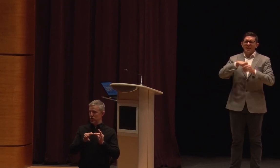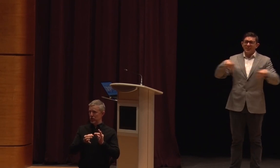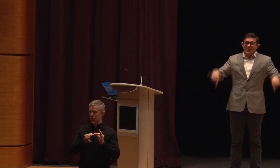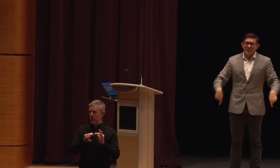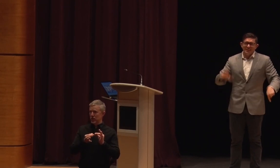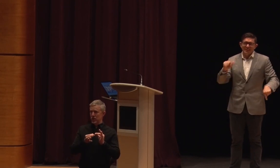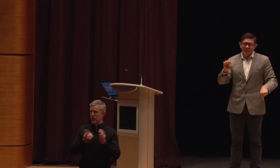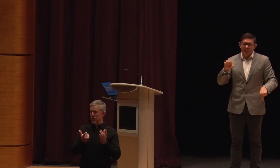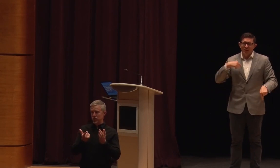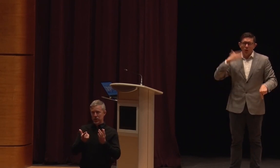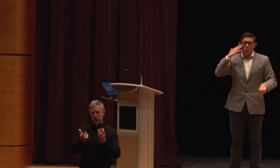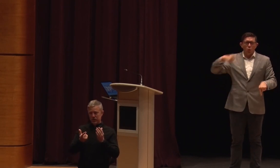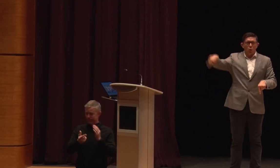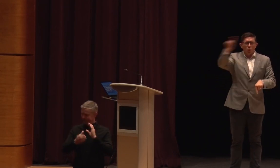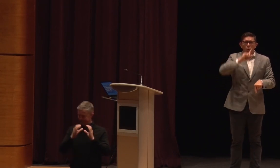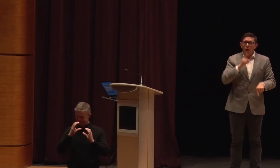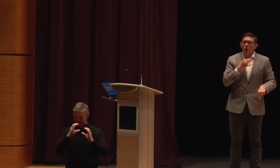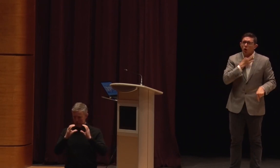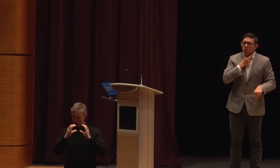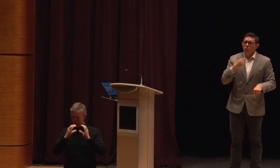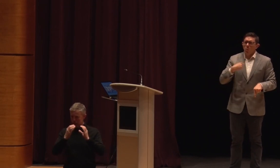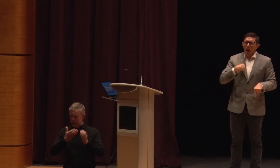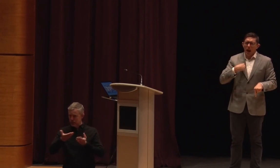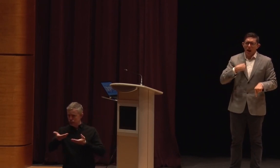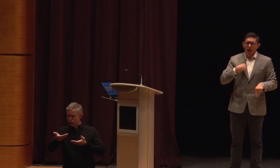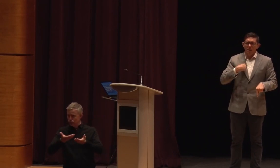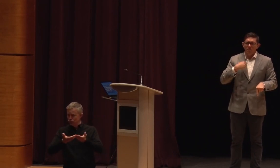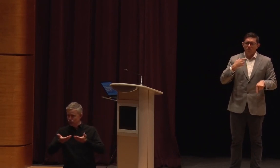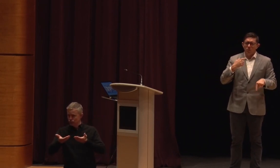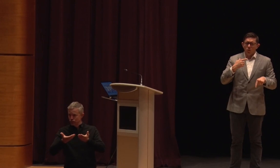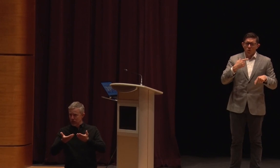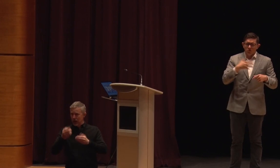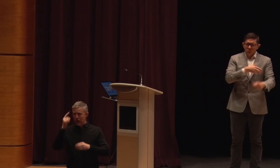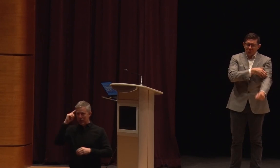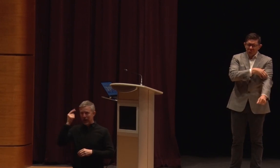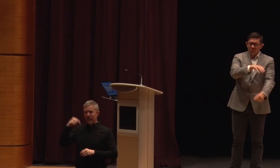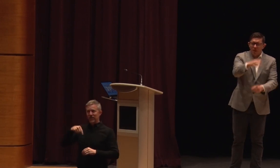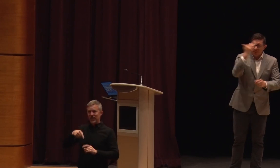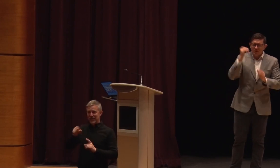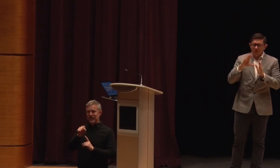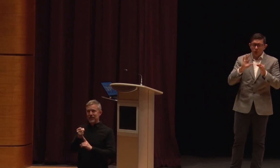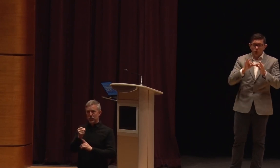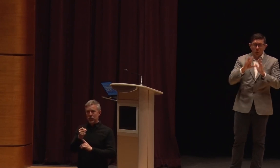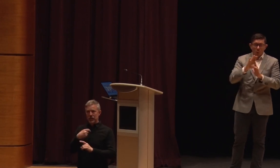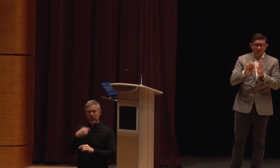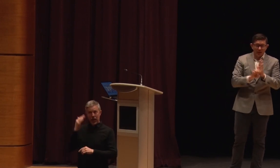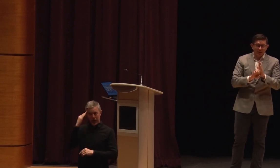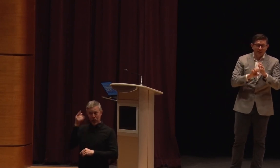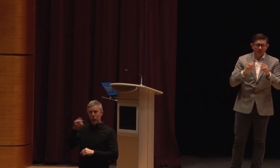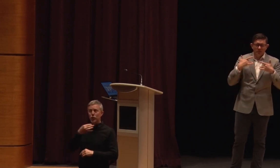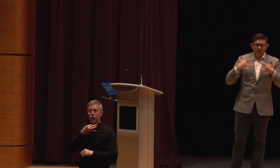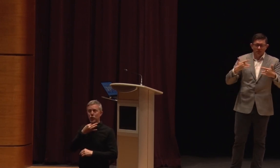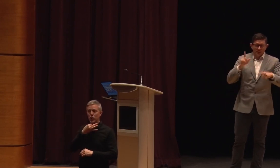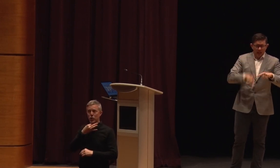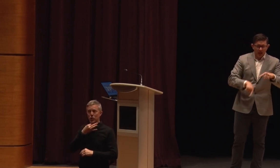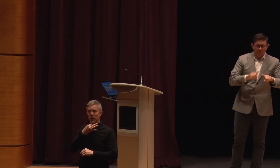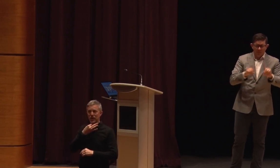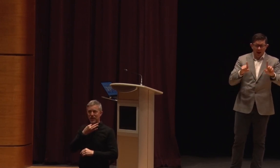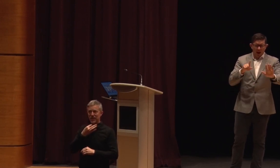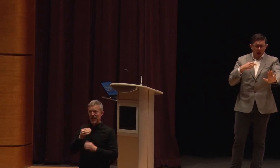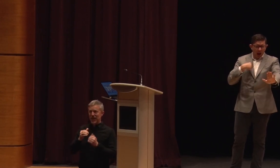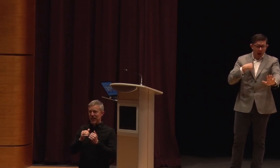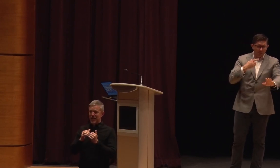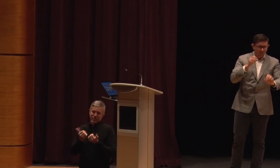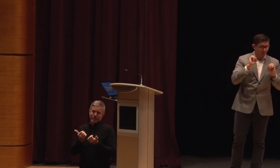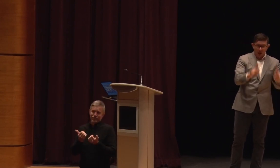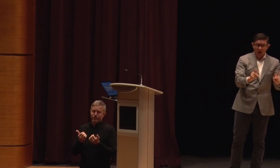communication mediators. But in this setting, in this case, I know that you're curious about the power for the code of